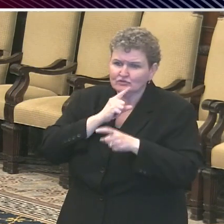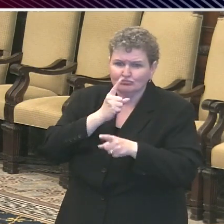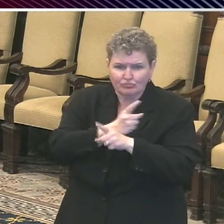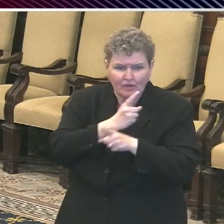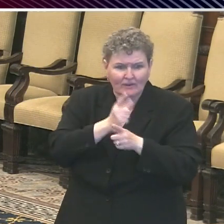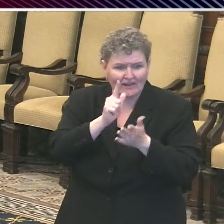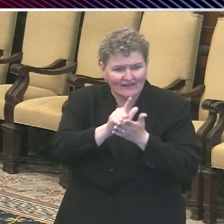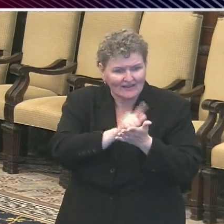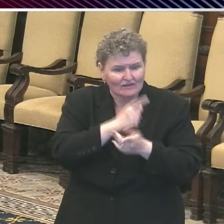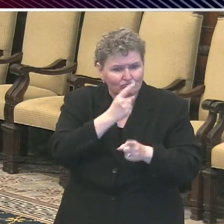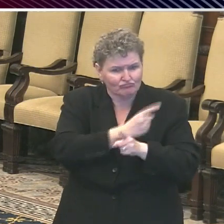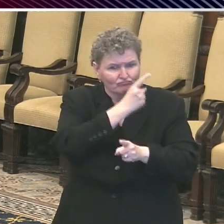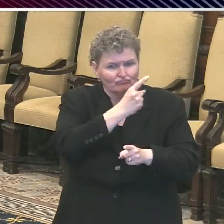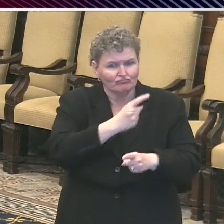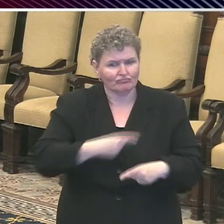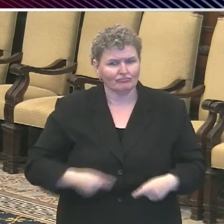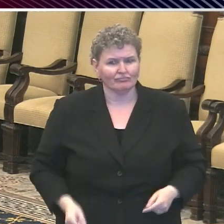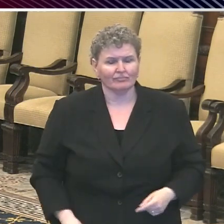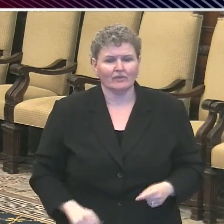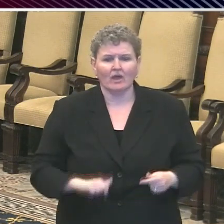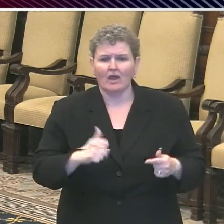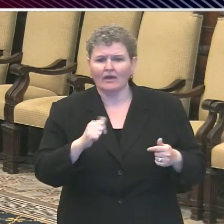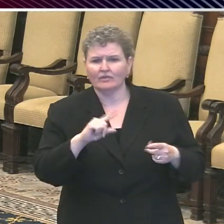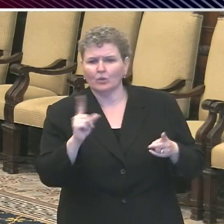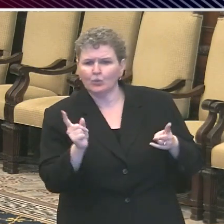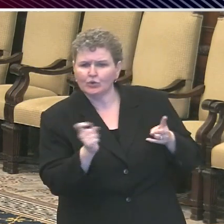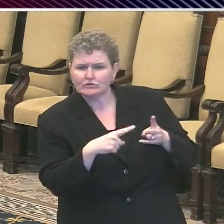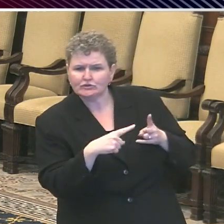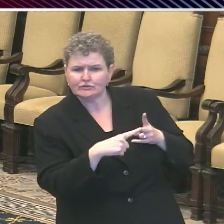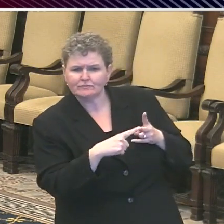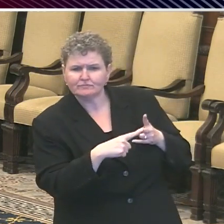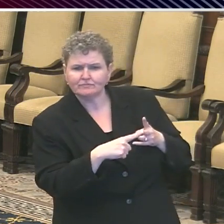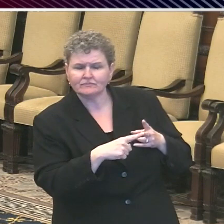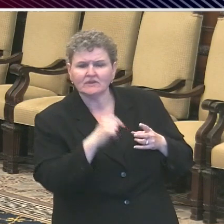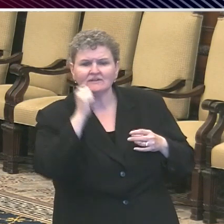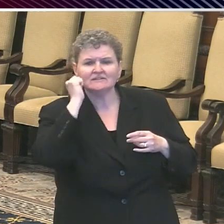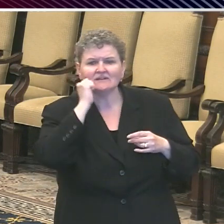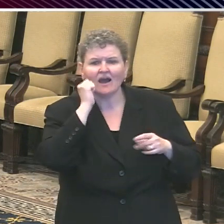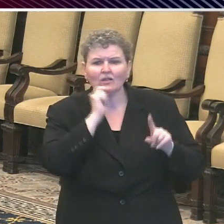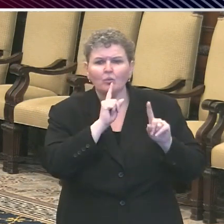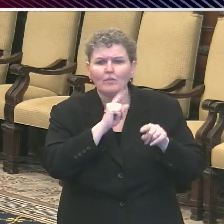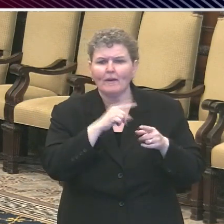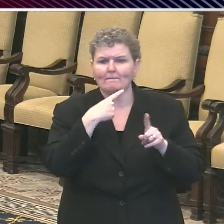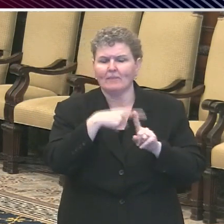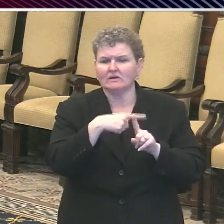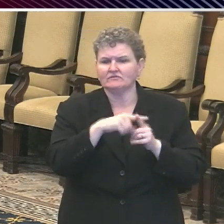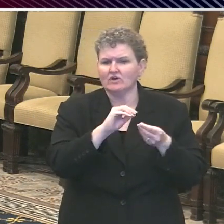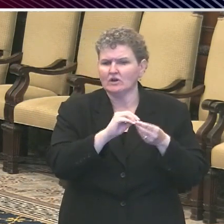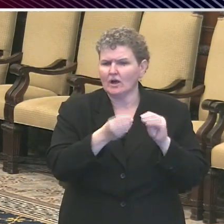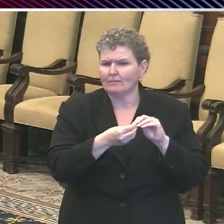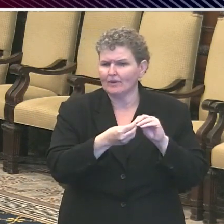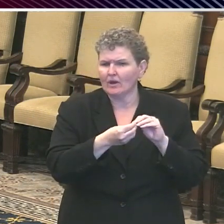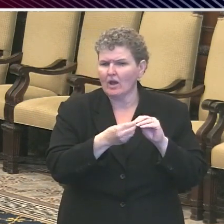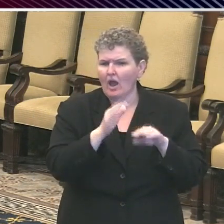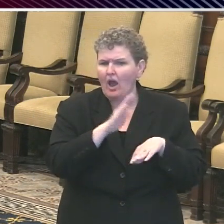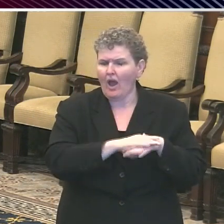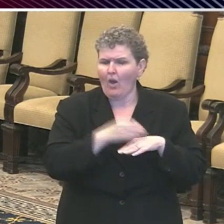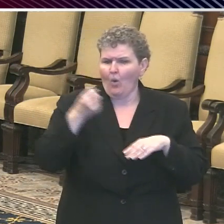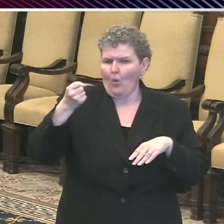Second and final question. Is daily reporting of positive cases of COVID-19 on hold